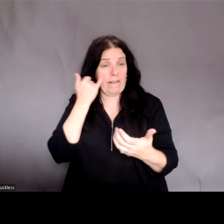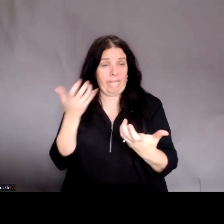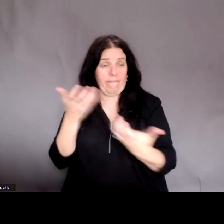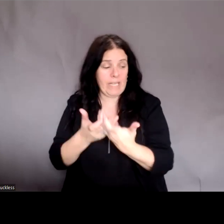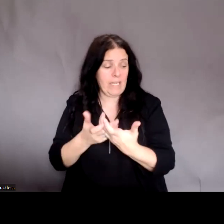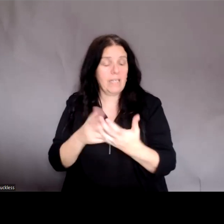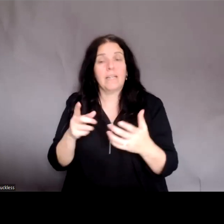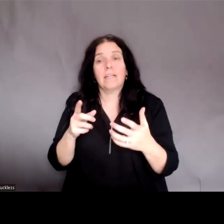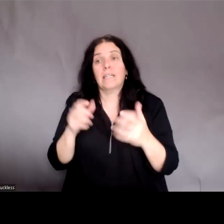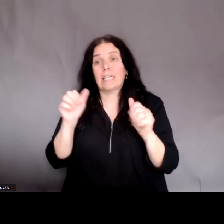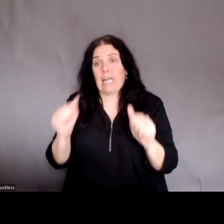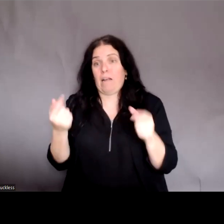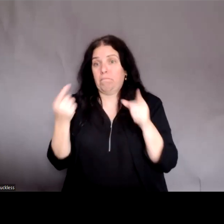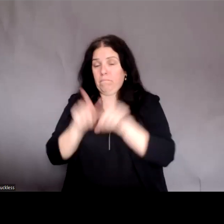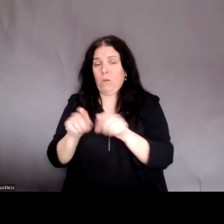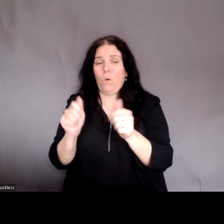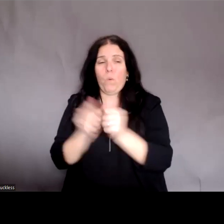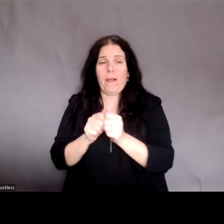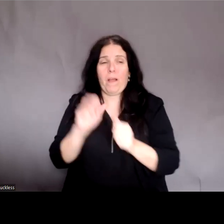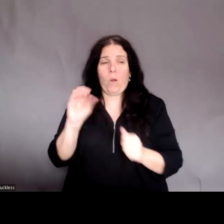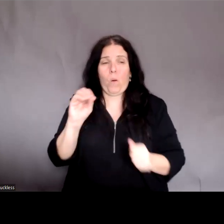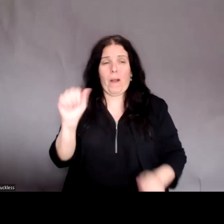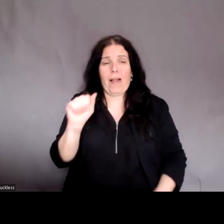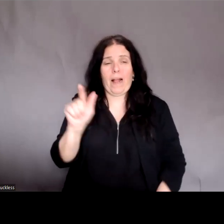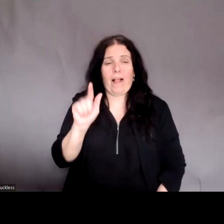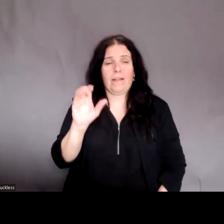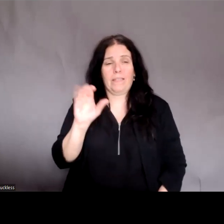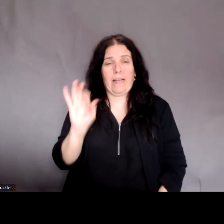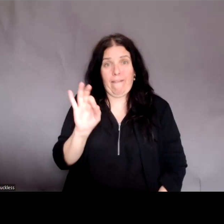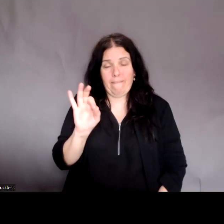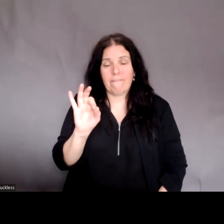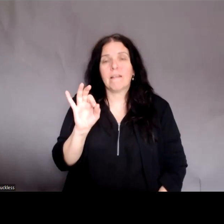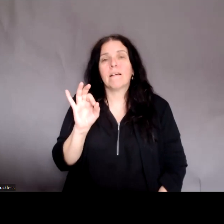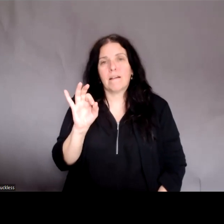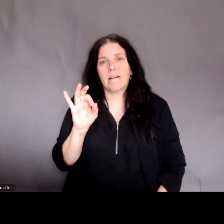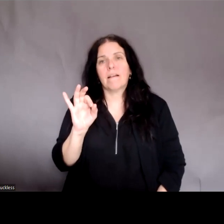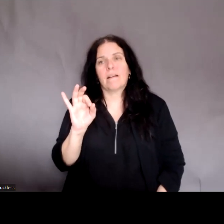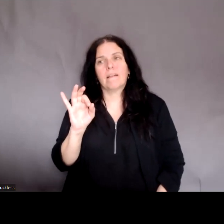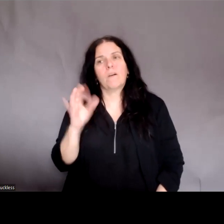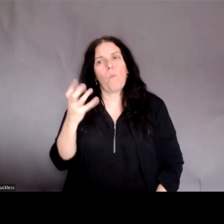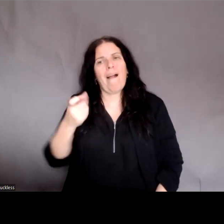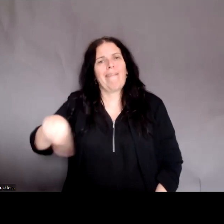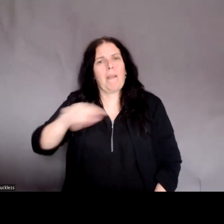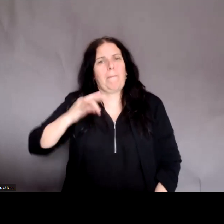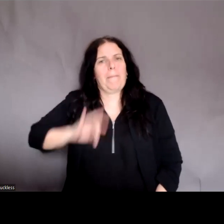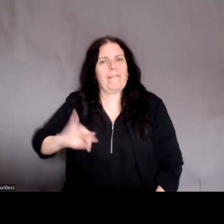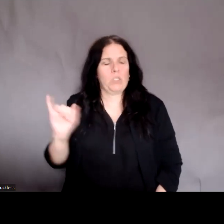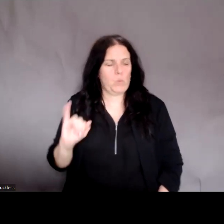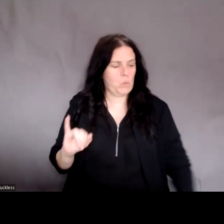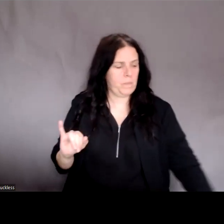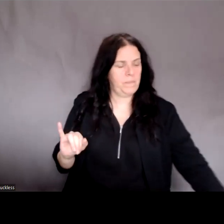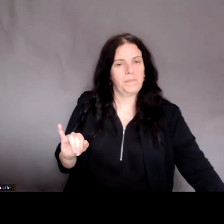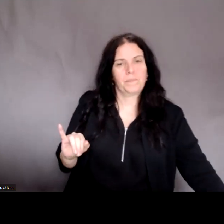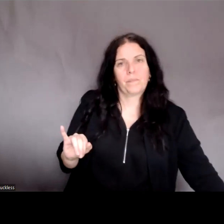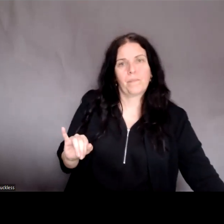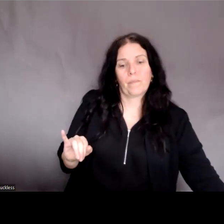and align with the OALCF, and that they get something out of it to make it meaningful. And